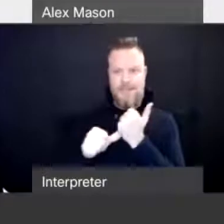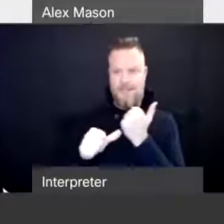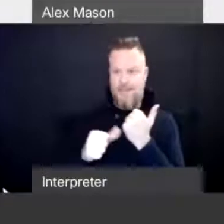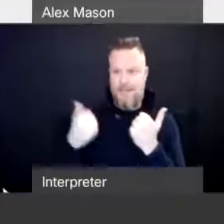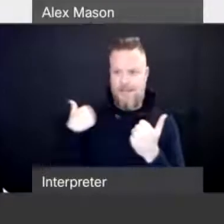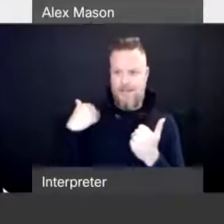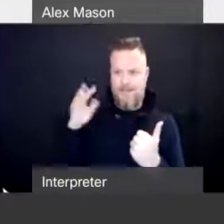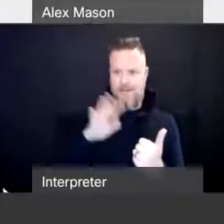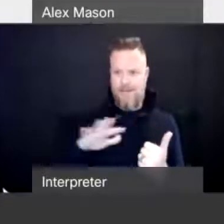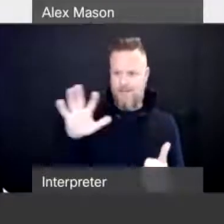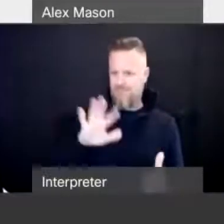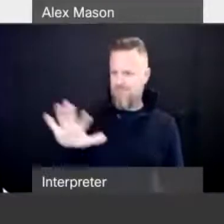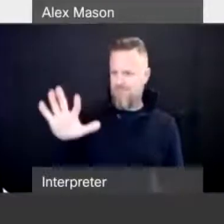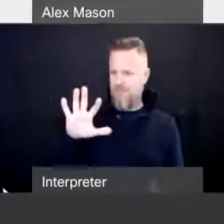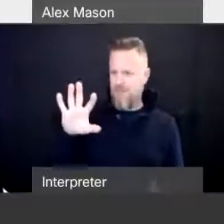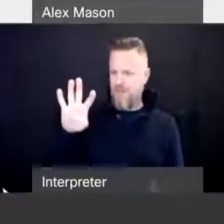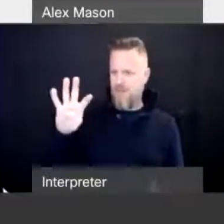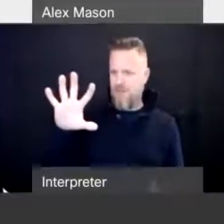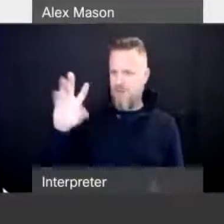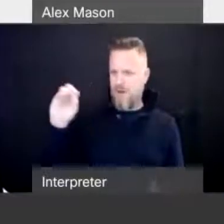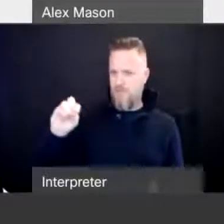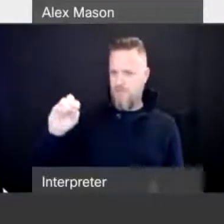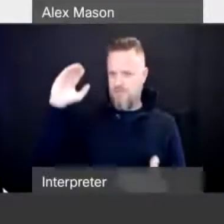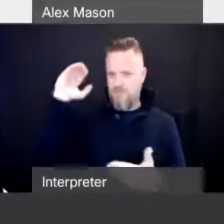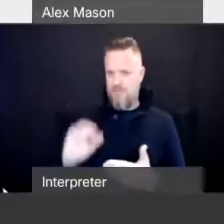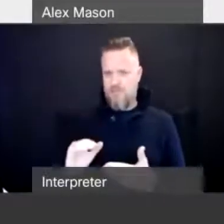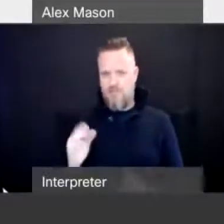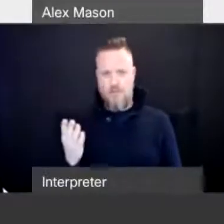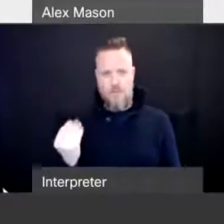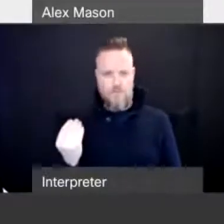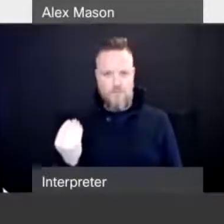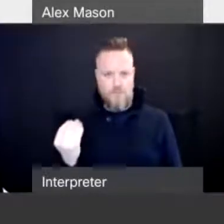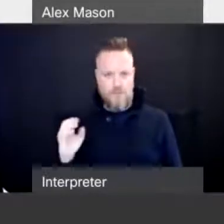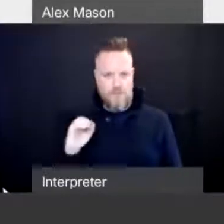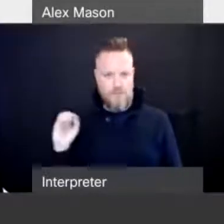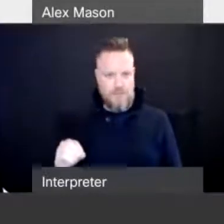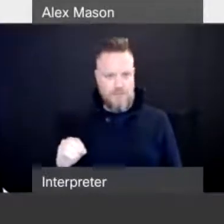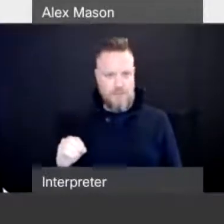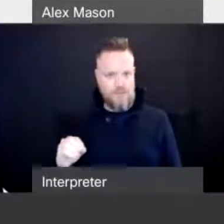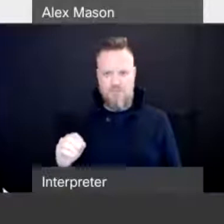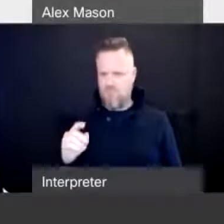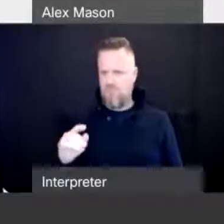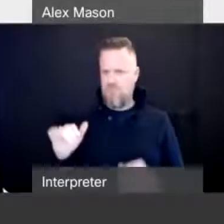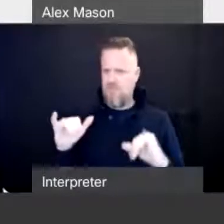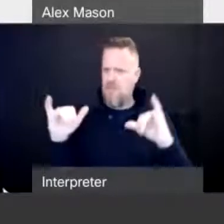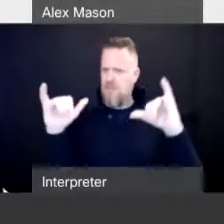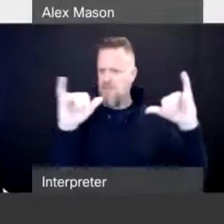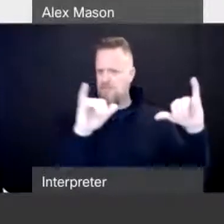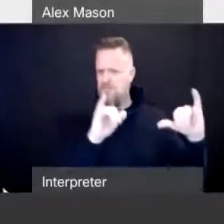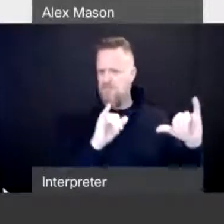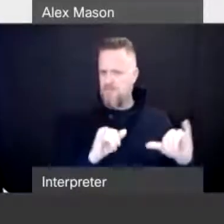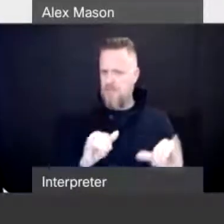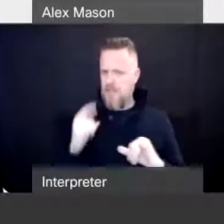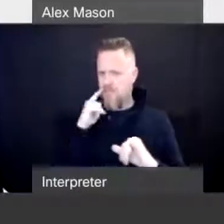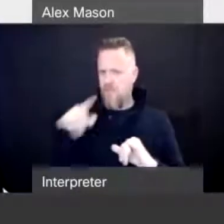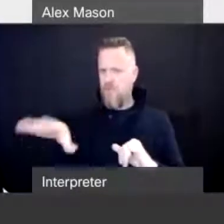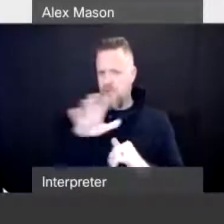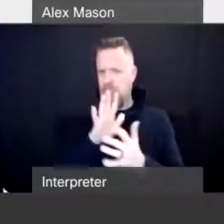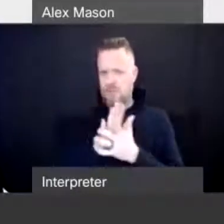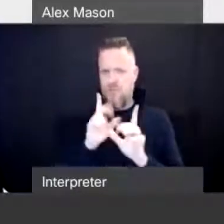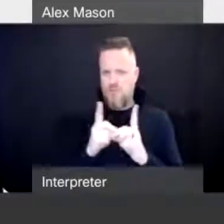about 45% down to 14%, and I would imagine that's been the same across the board for these school